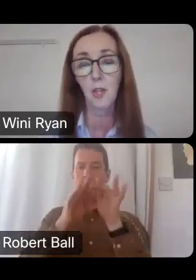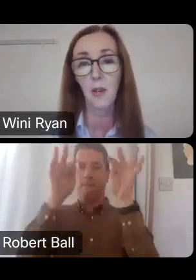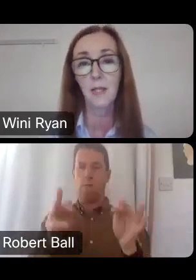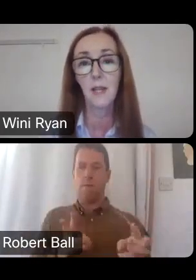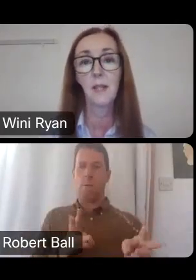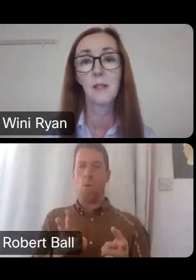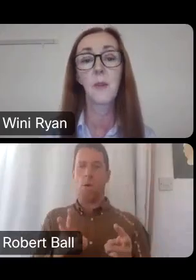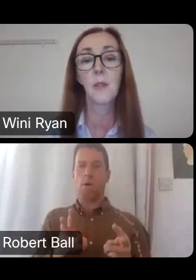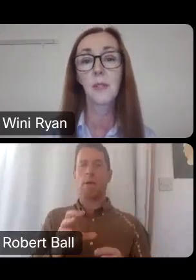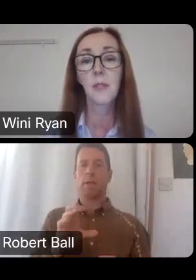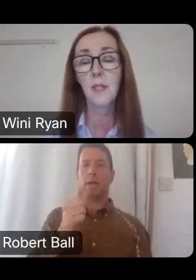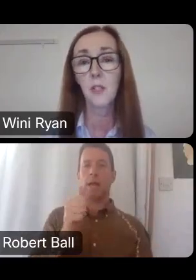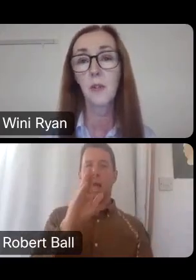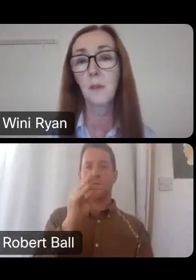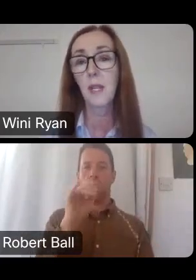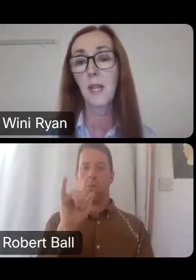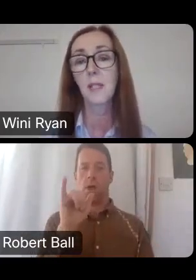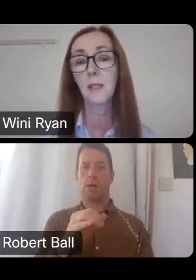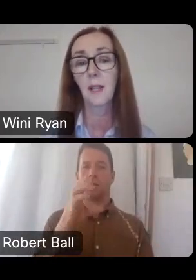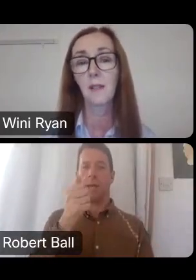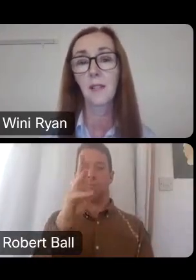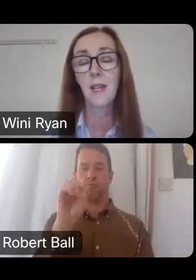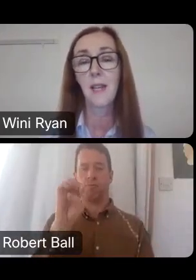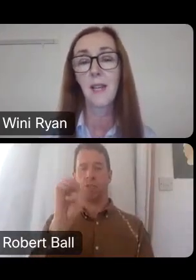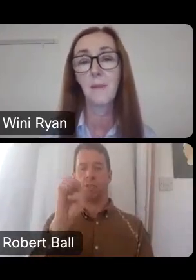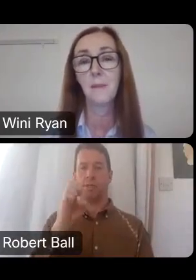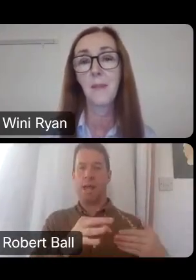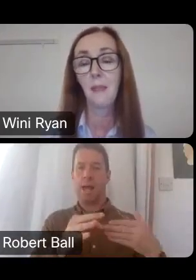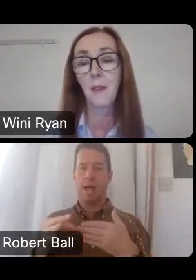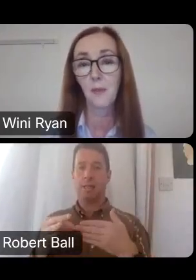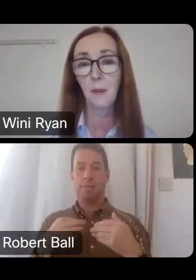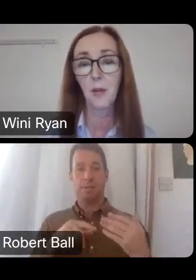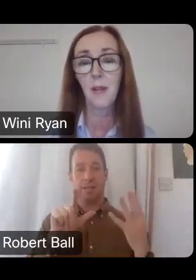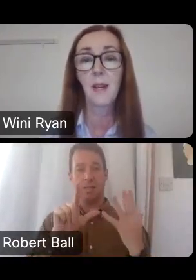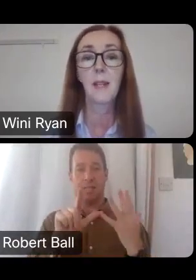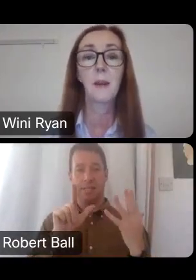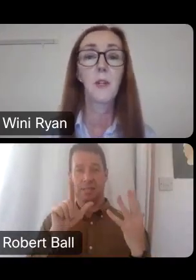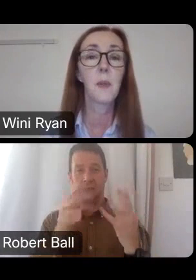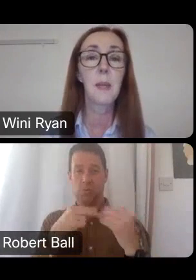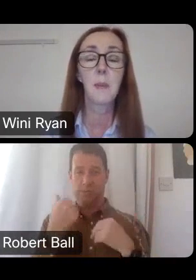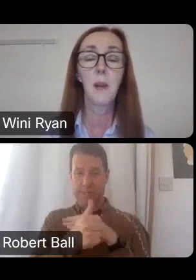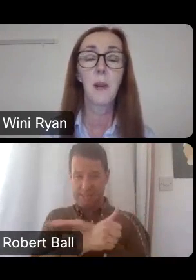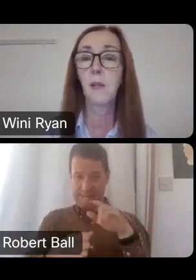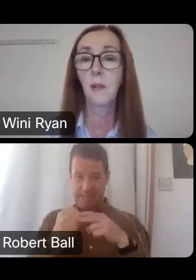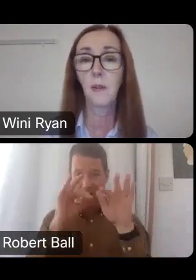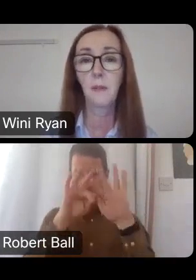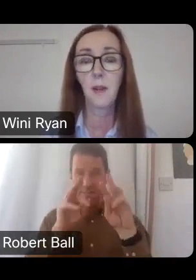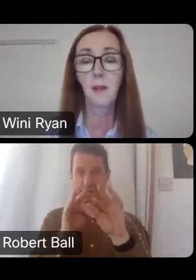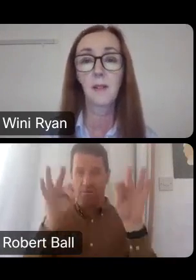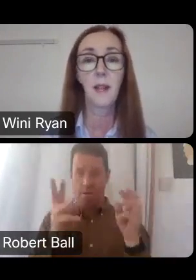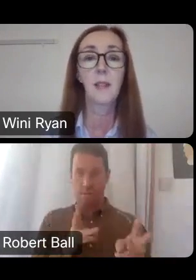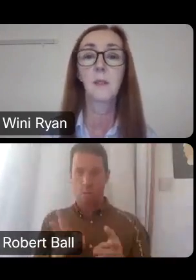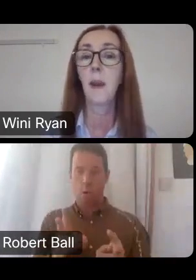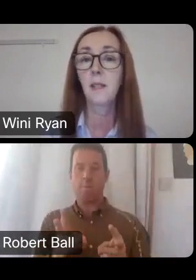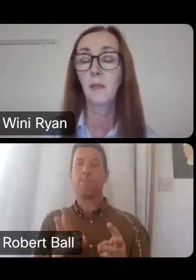Calgary-Cambridge Guide. So there are 72 communication skills in this framework. Now, we know that people often use other